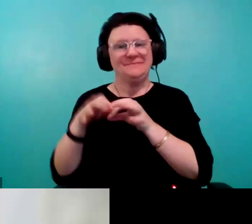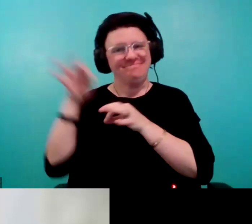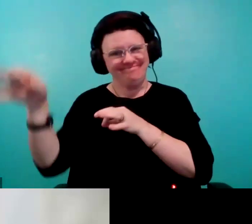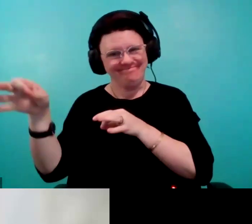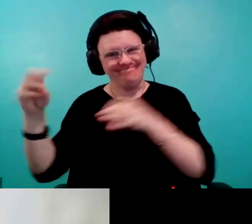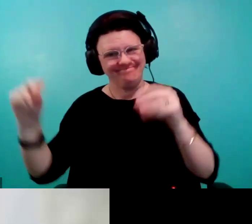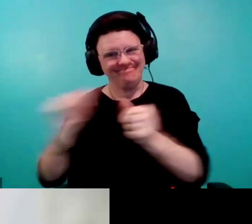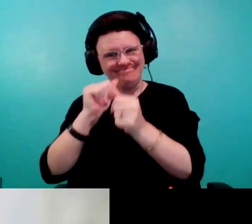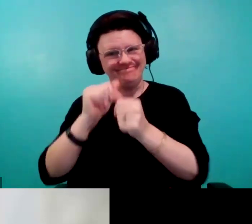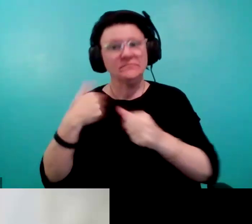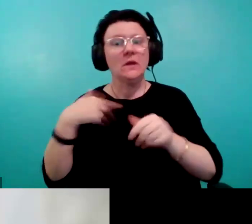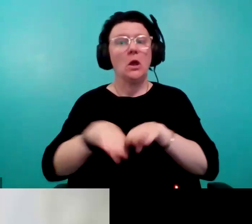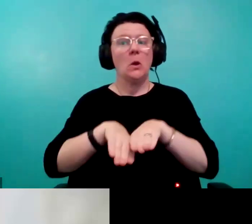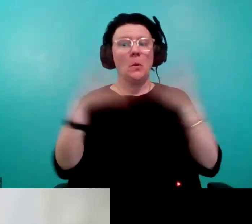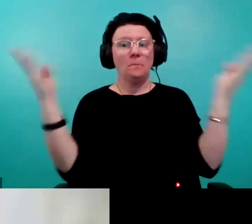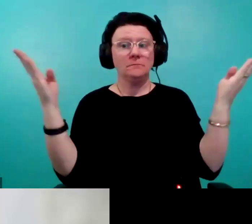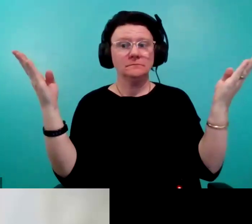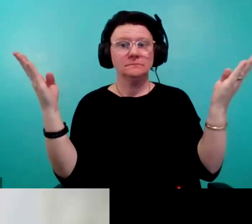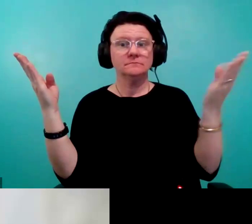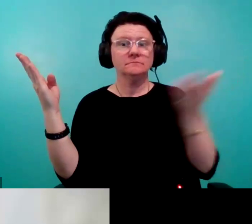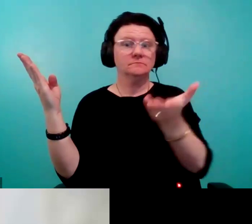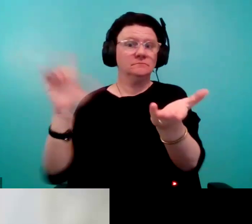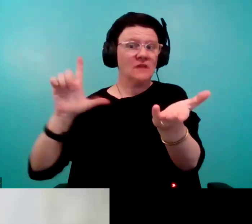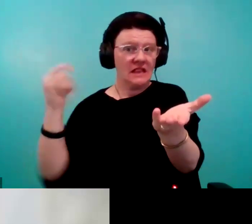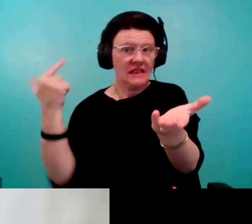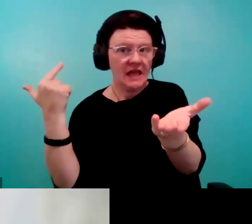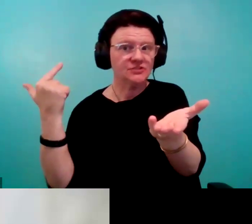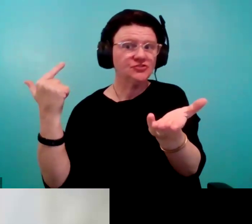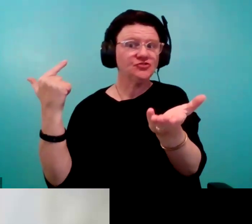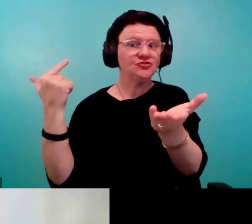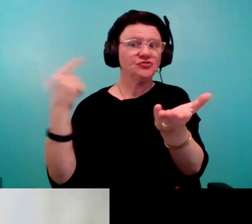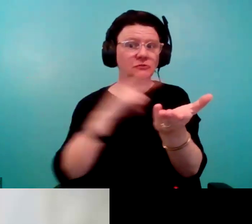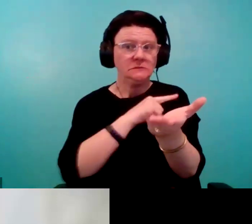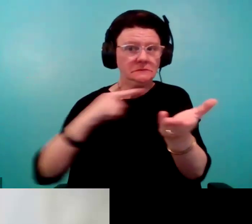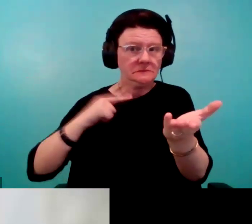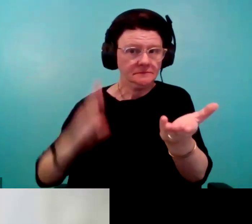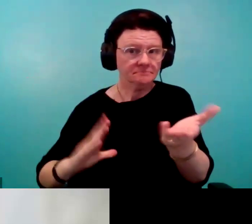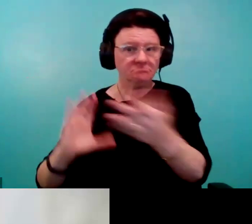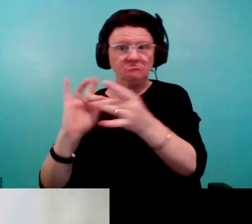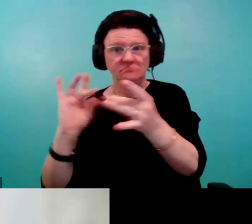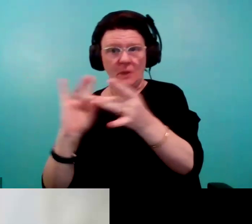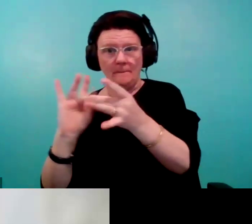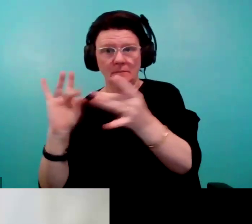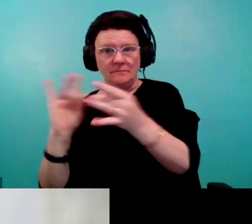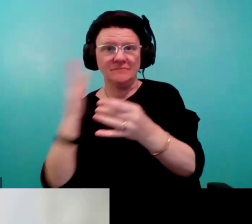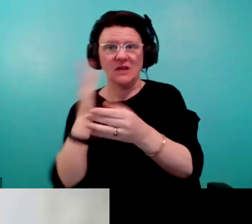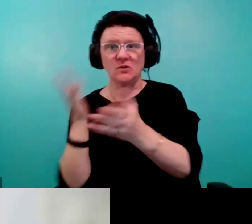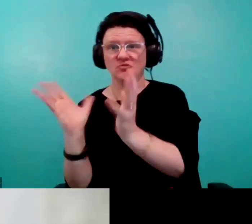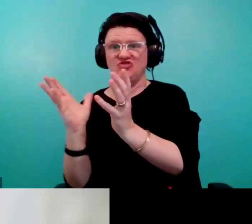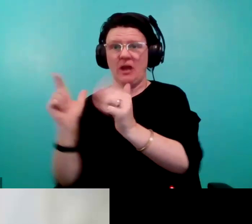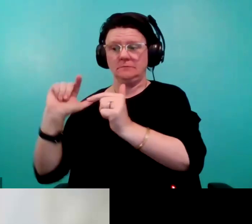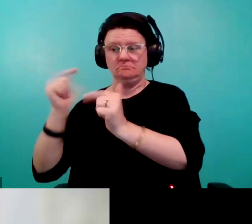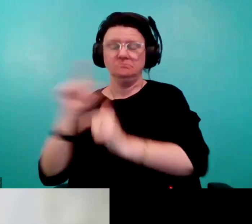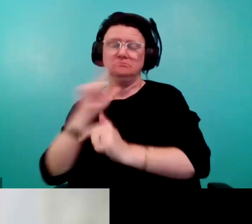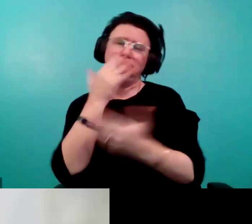delayed. I'm going to open it up to any other legislators, though, that would like to make comment. I know there's been some chat in the chat, which